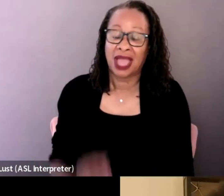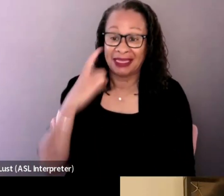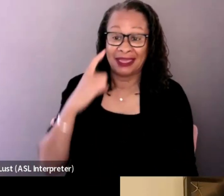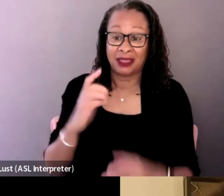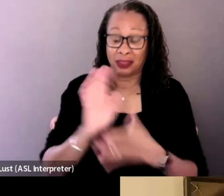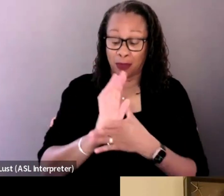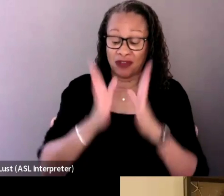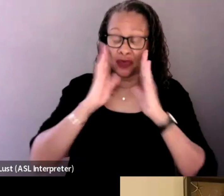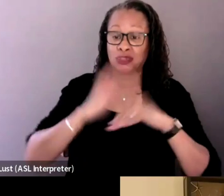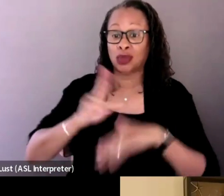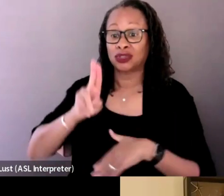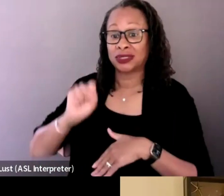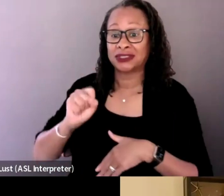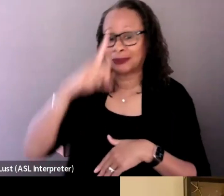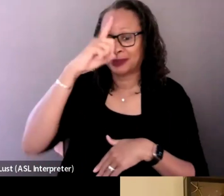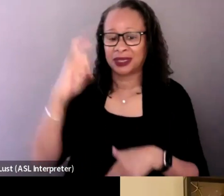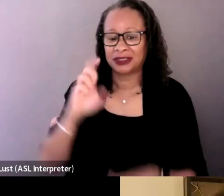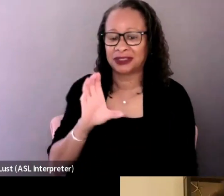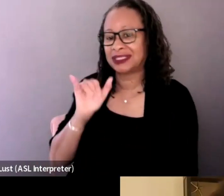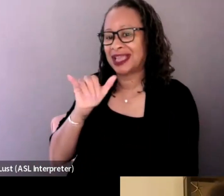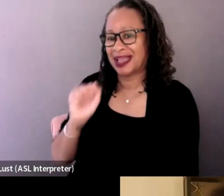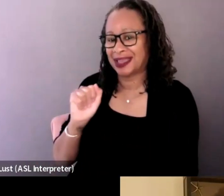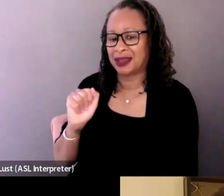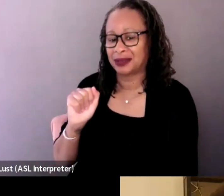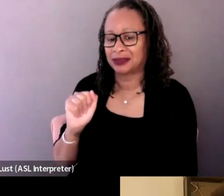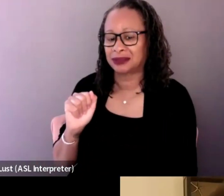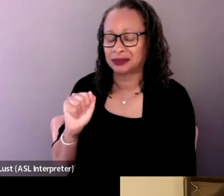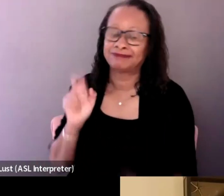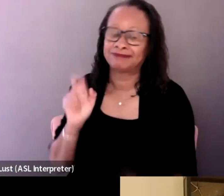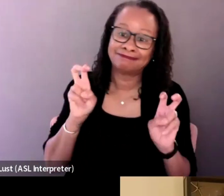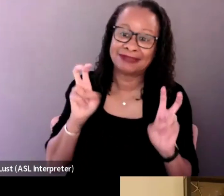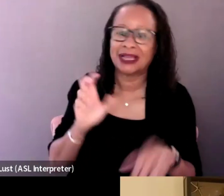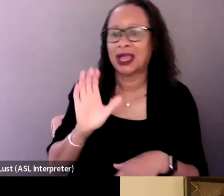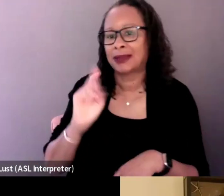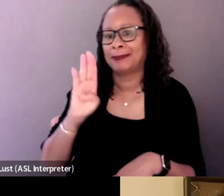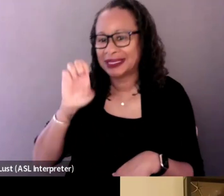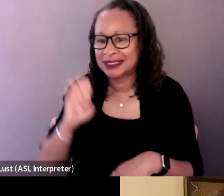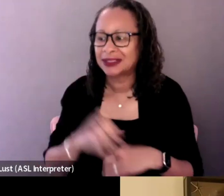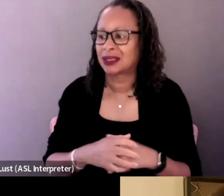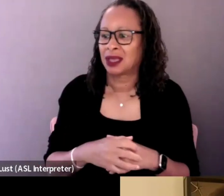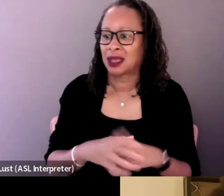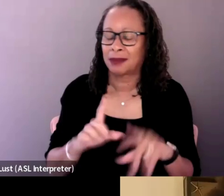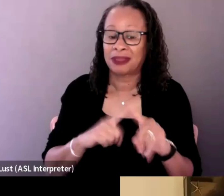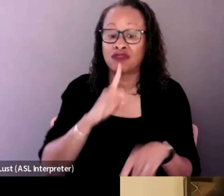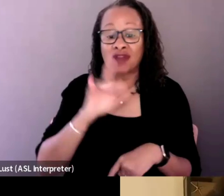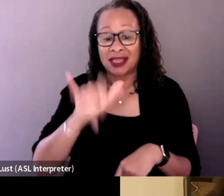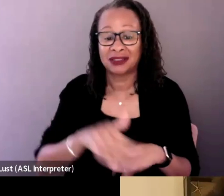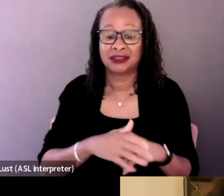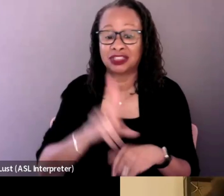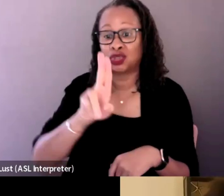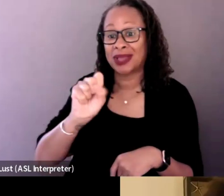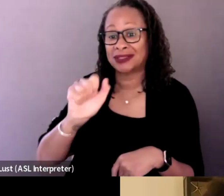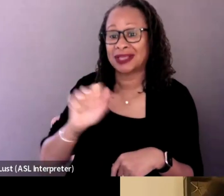on the US because we were in a CIA or so-called CIA base. But the reality is that the US and NATO were